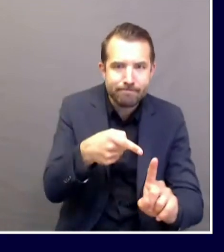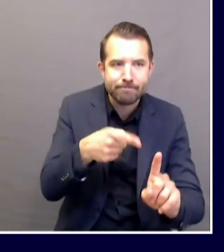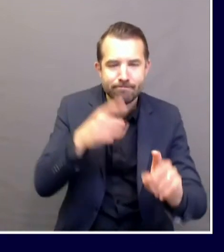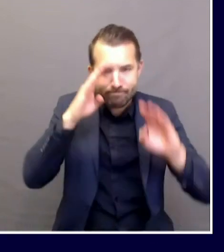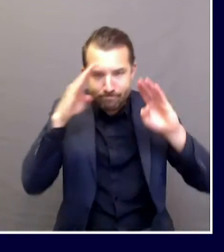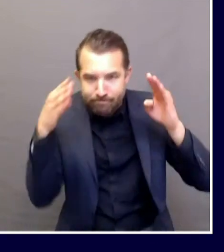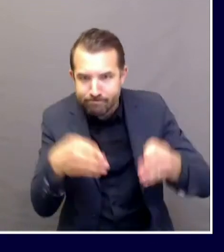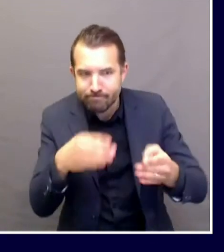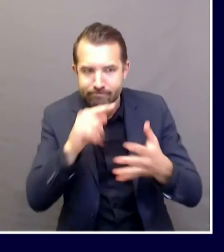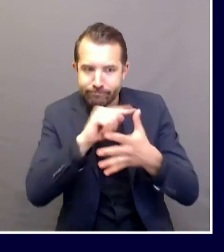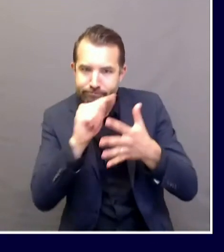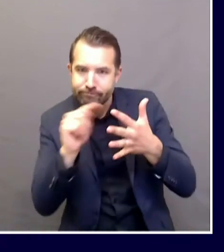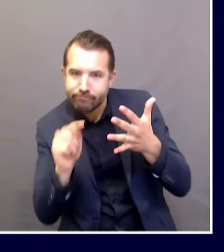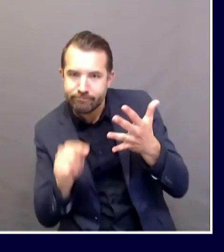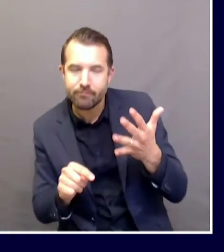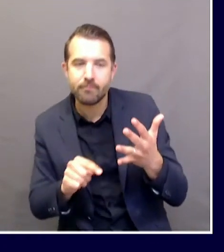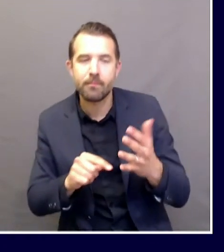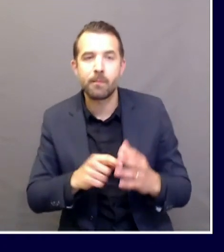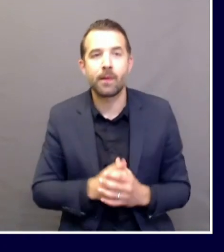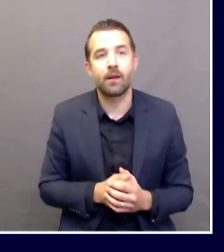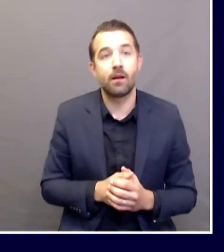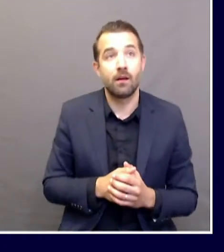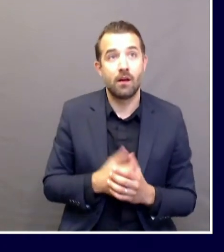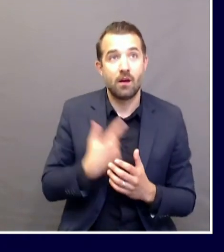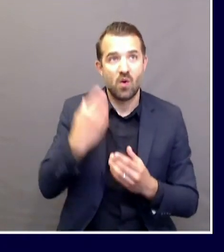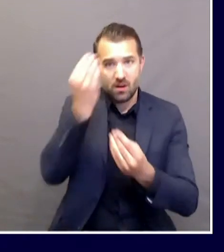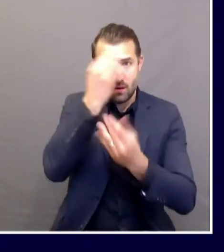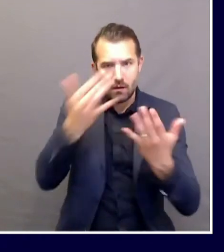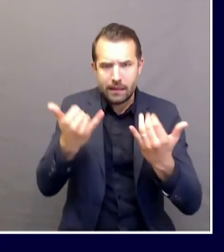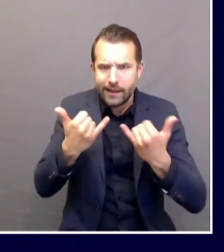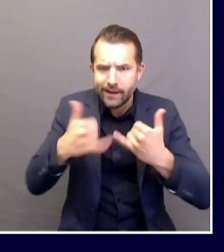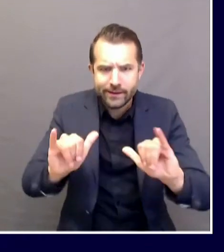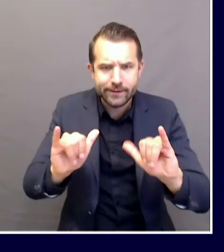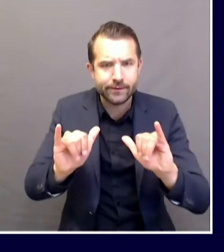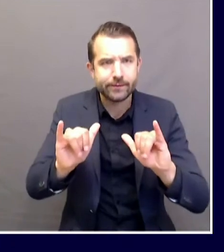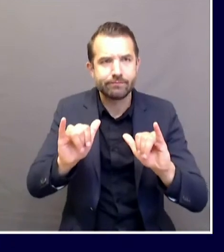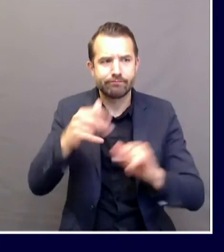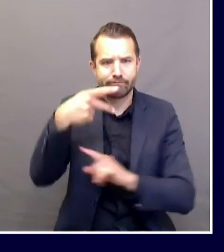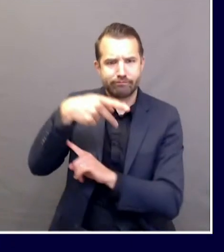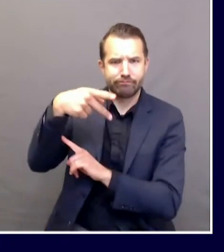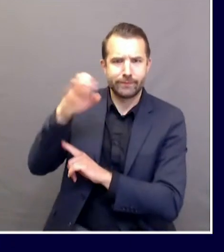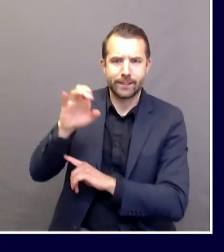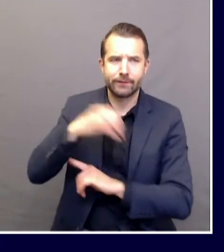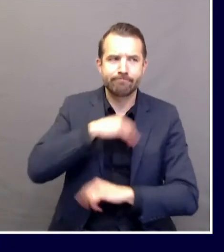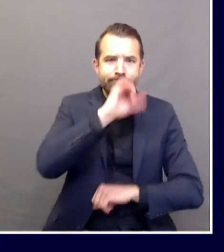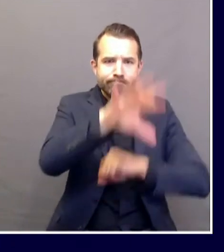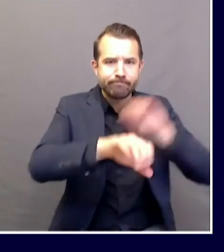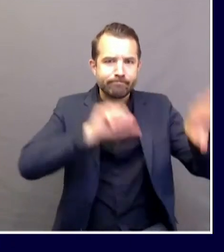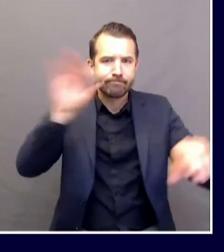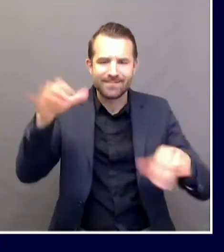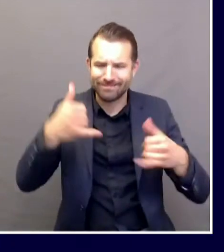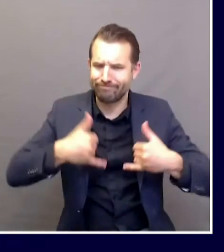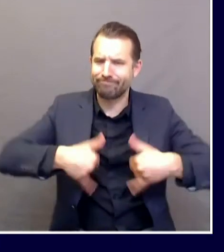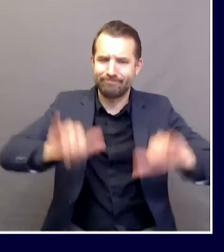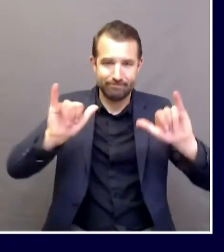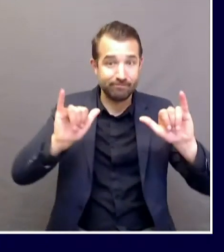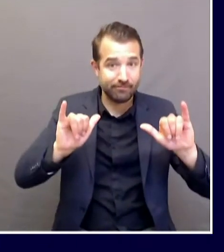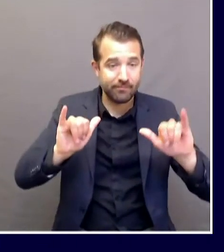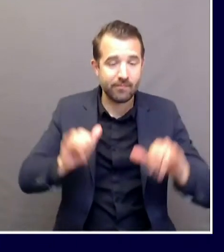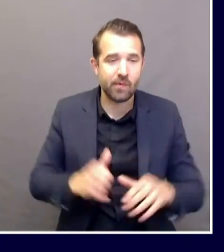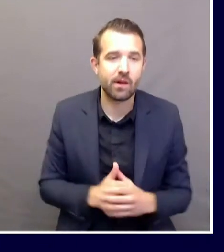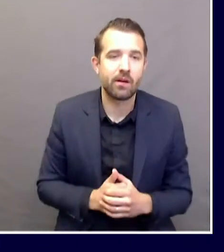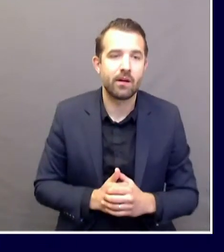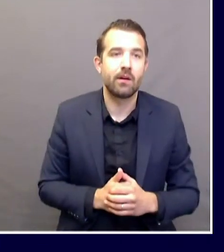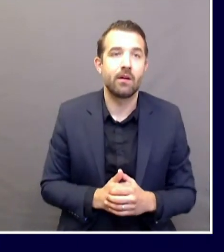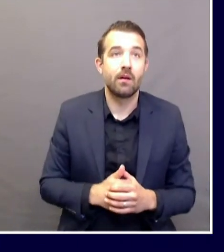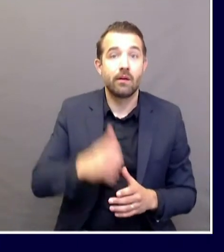day, and I look back on those notes and say, wow, look how far we've come in the past year, I do think it's important for folks to